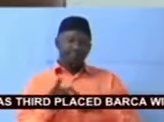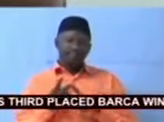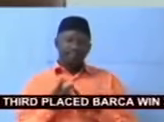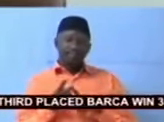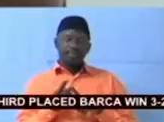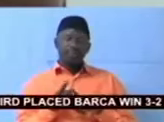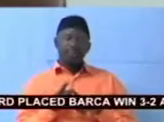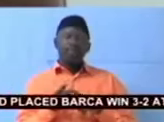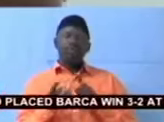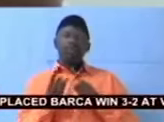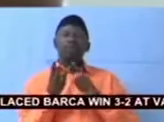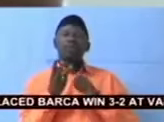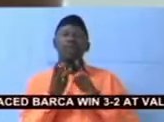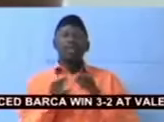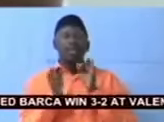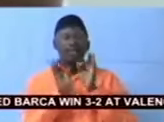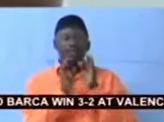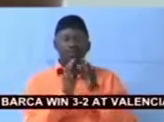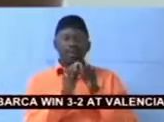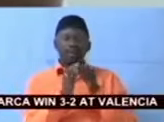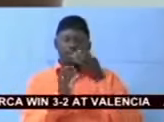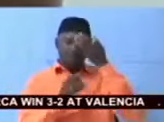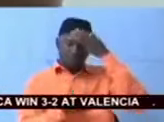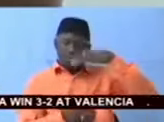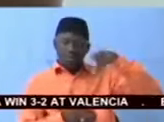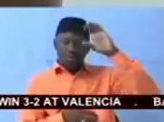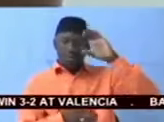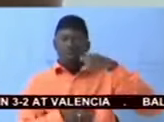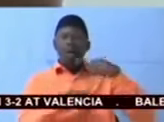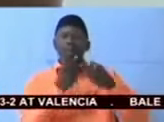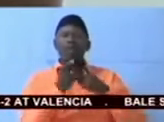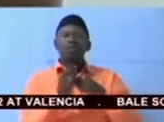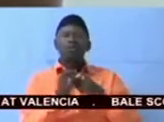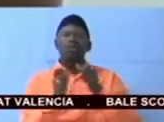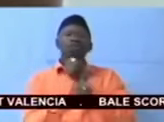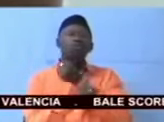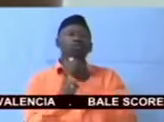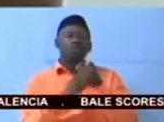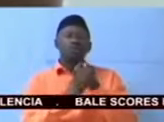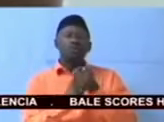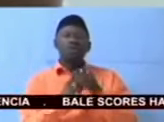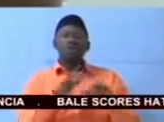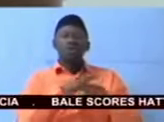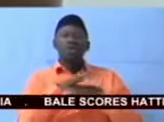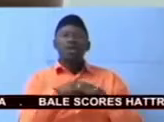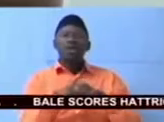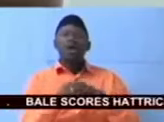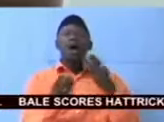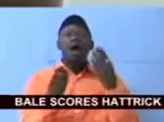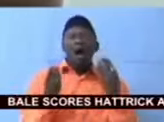You shall tell the commission about the atmosphere under which magistrates worked under the Jammeh regime.